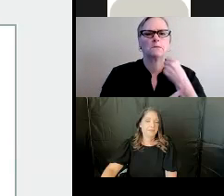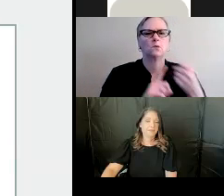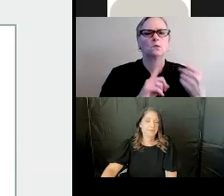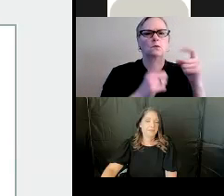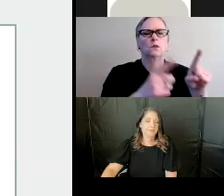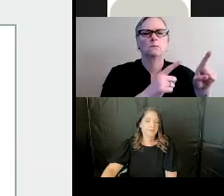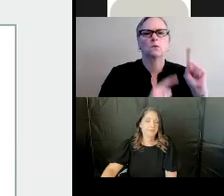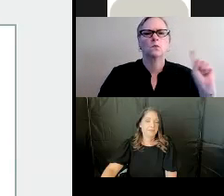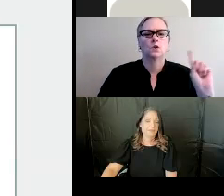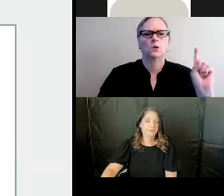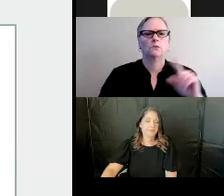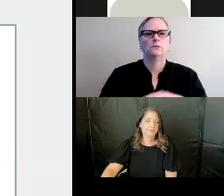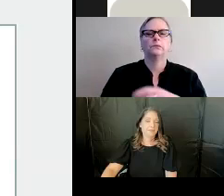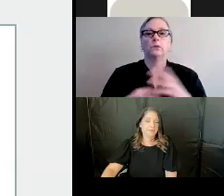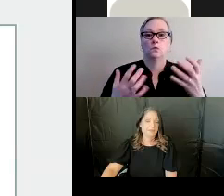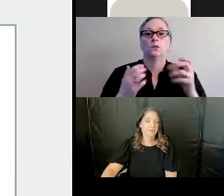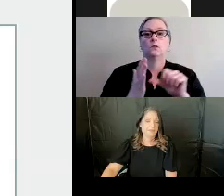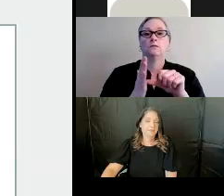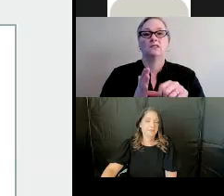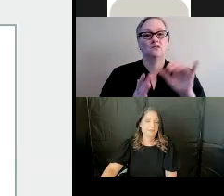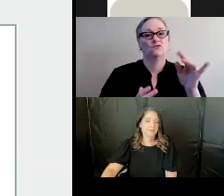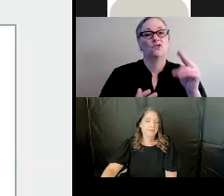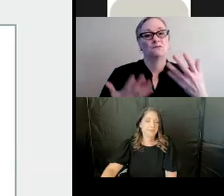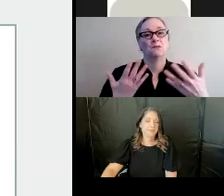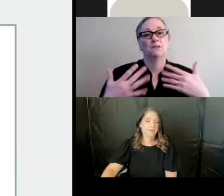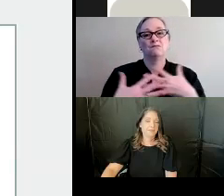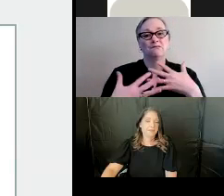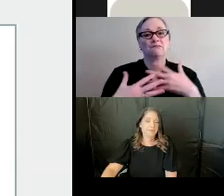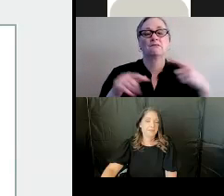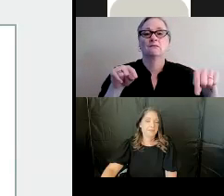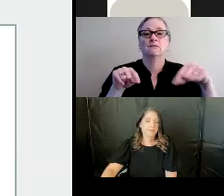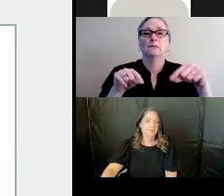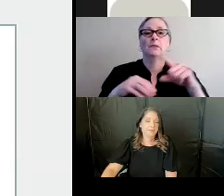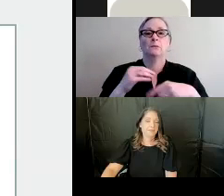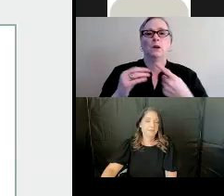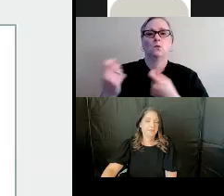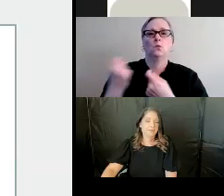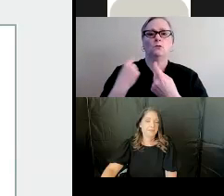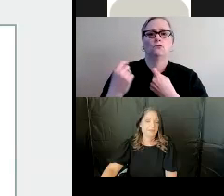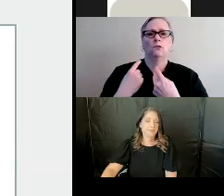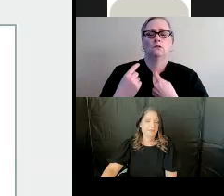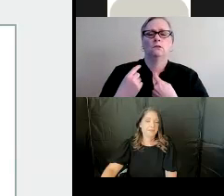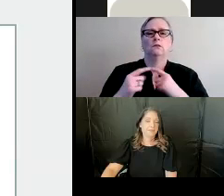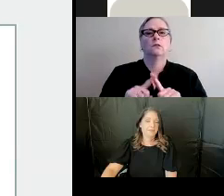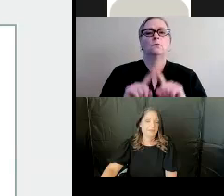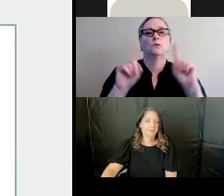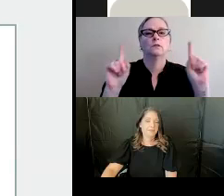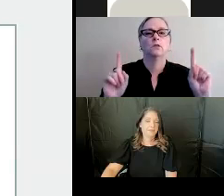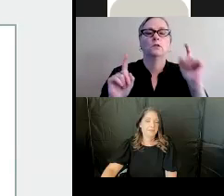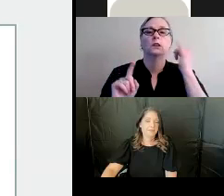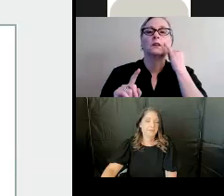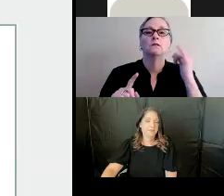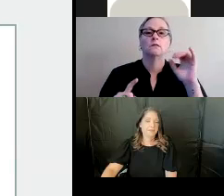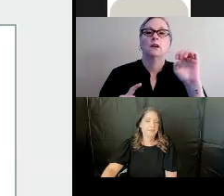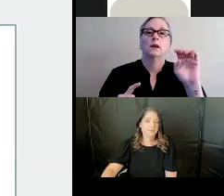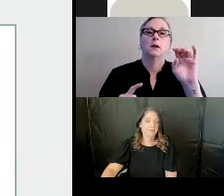I would like to emphasize that John might feel intimidated or nervous about the questions. However, if Emily is going